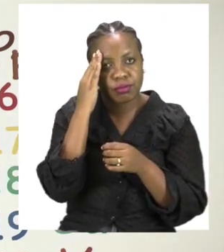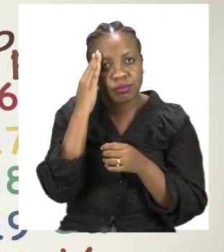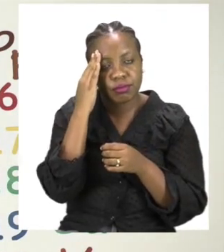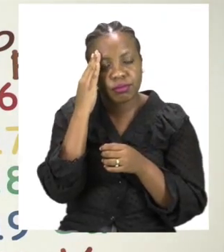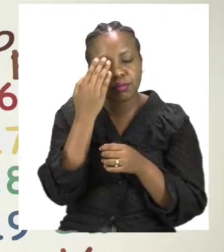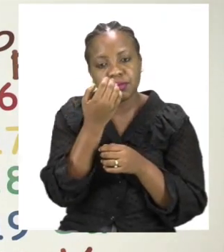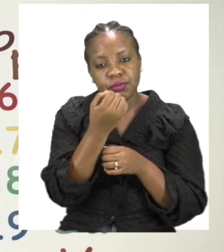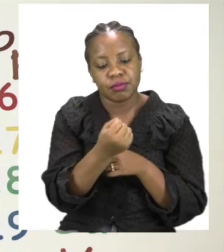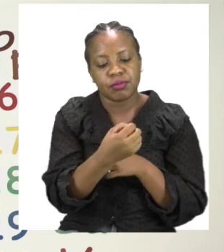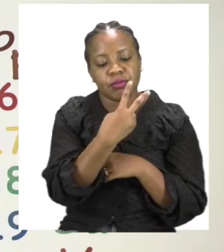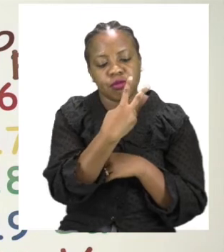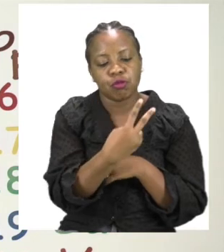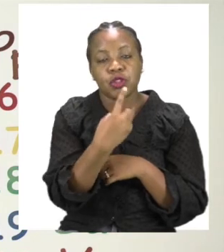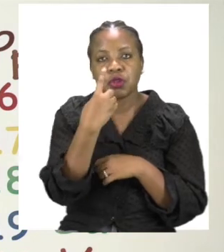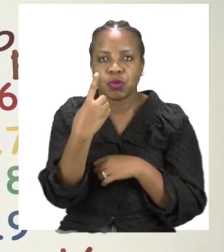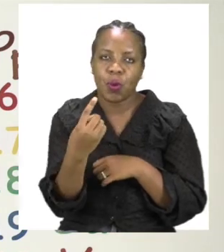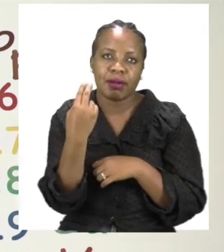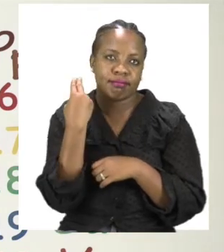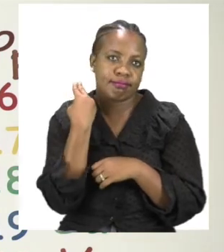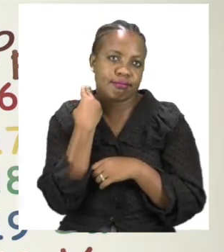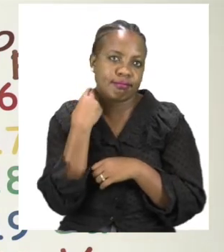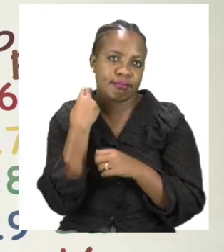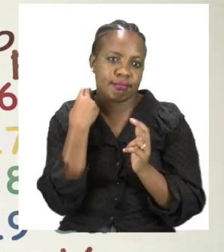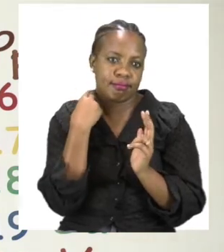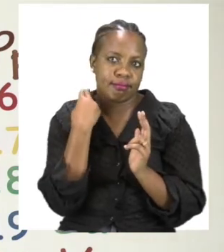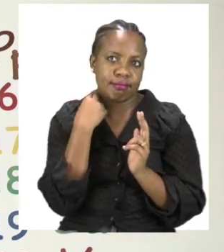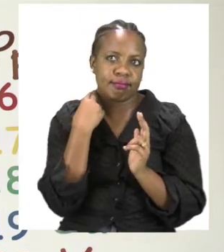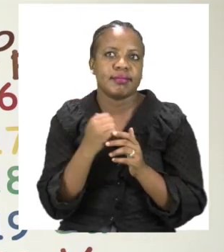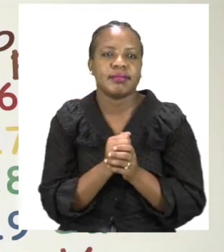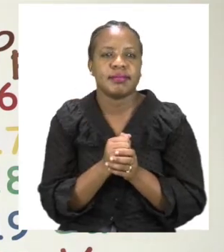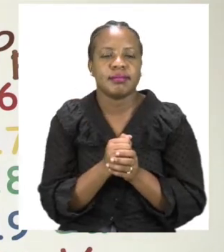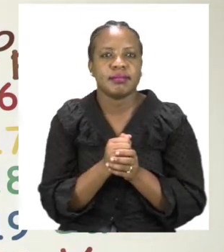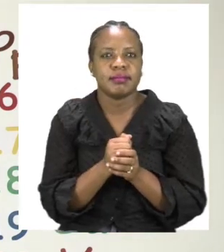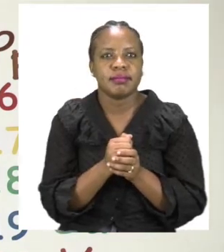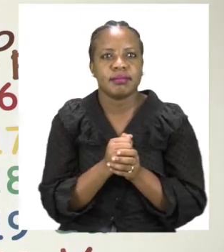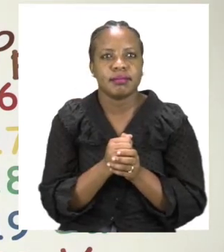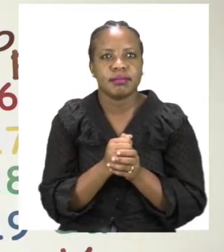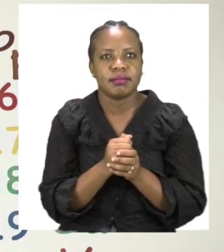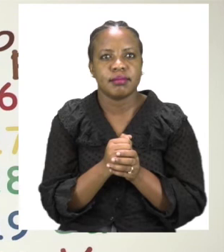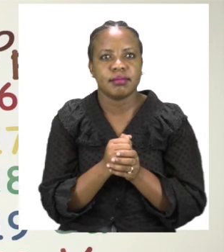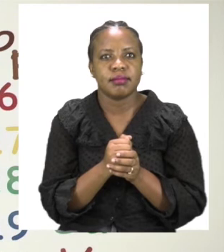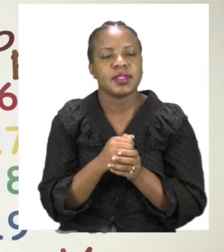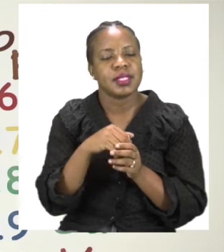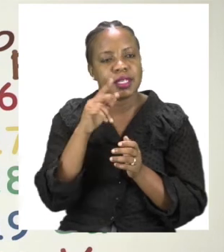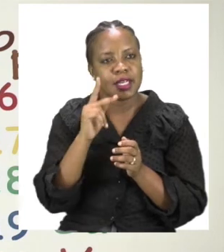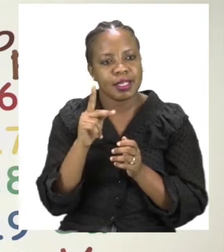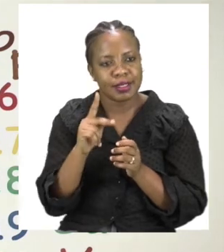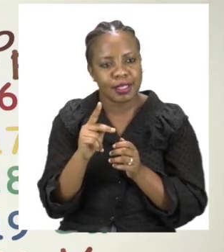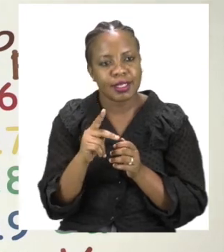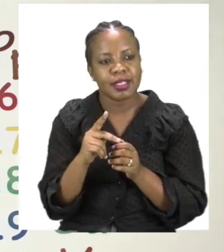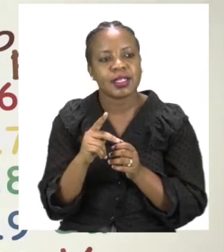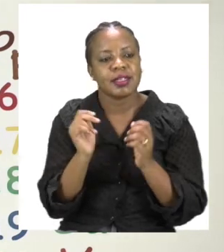21 thieves and that they caught 7 robbers. So that means